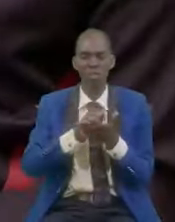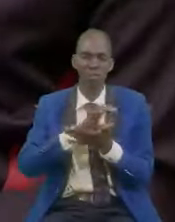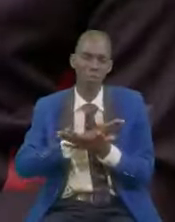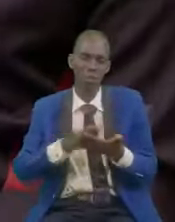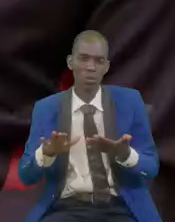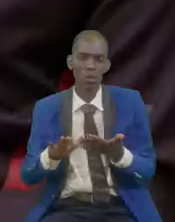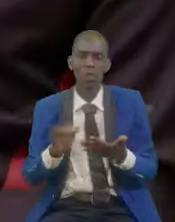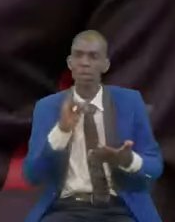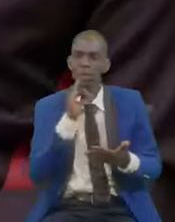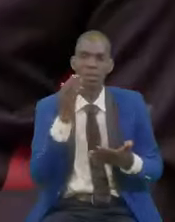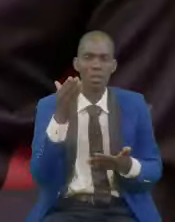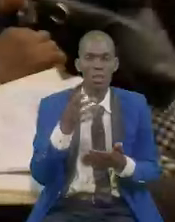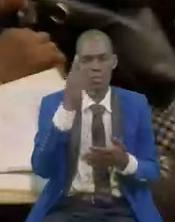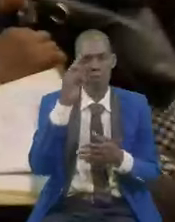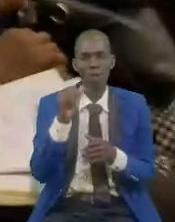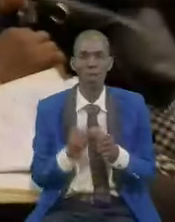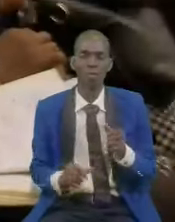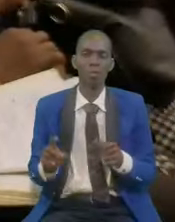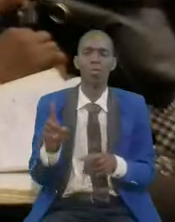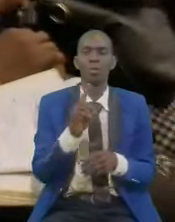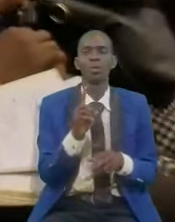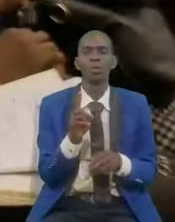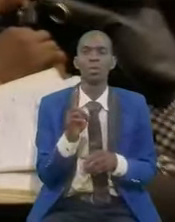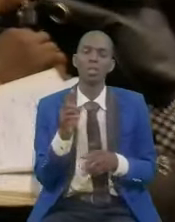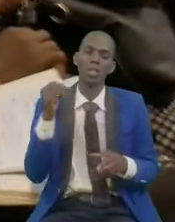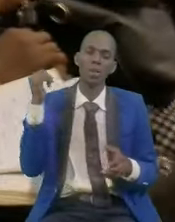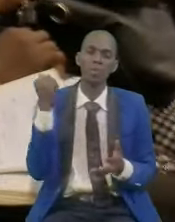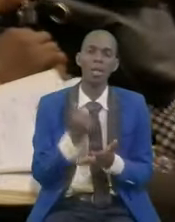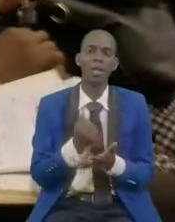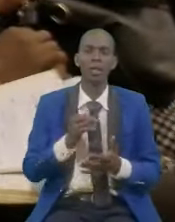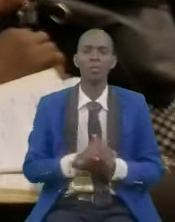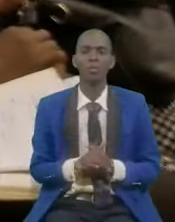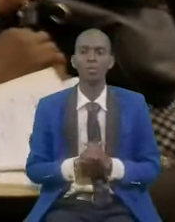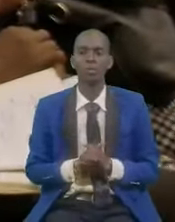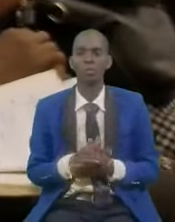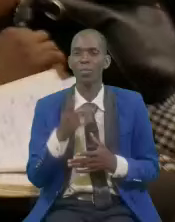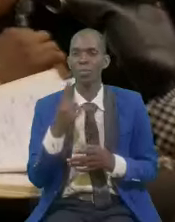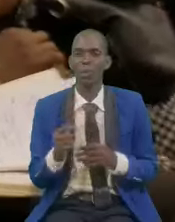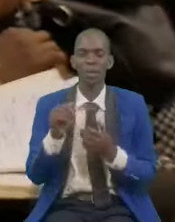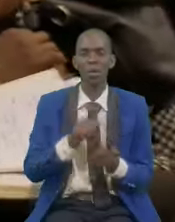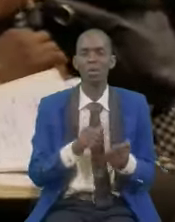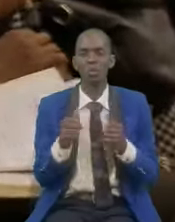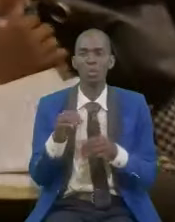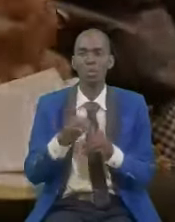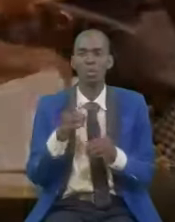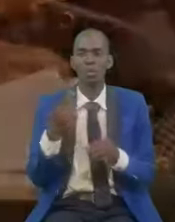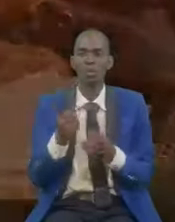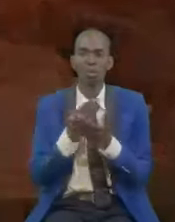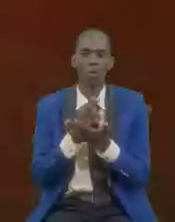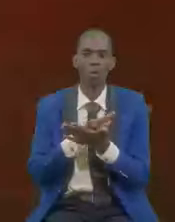Sanctification available for everyone. Amen. The baptism in the Holy